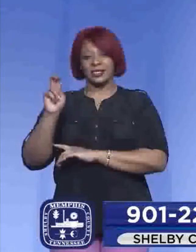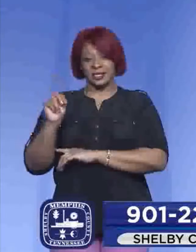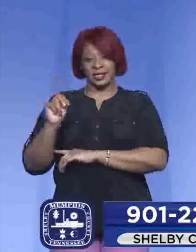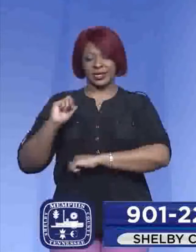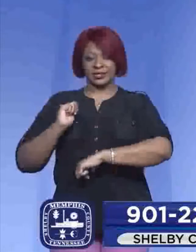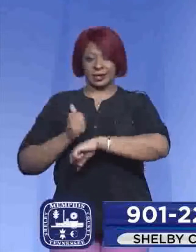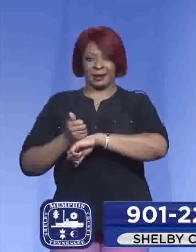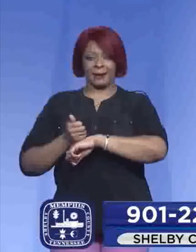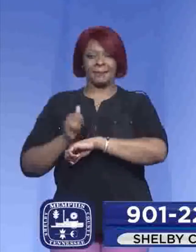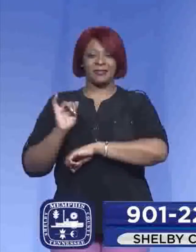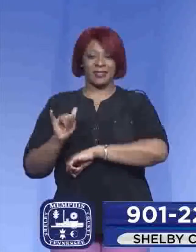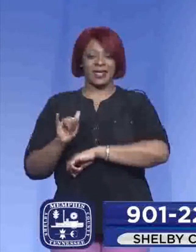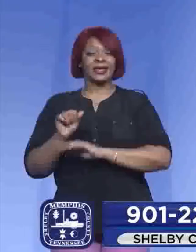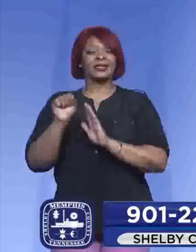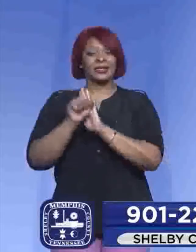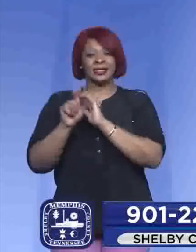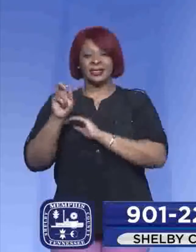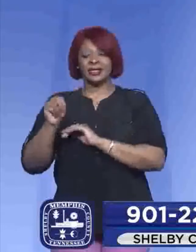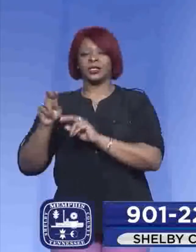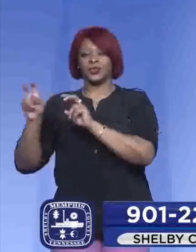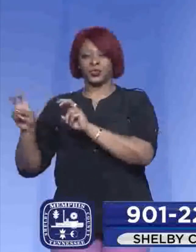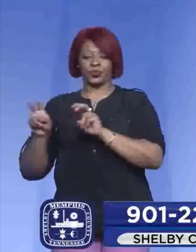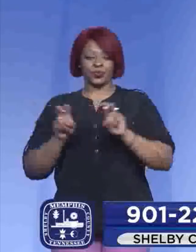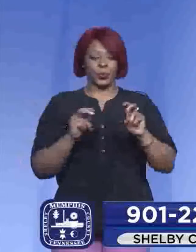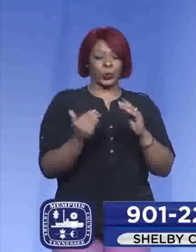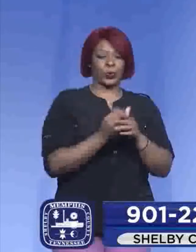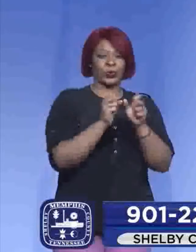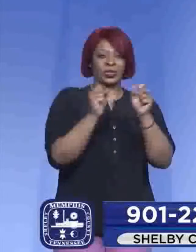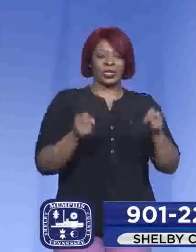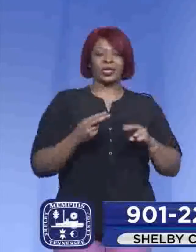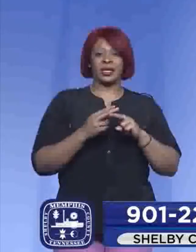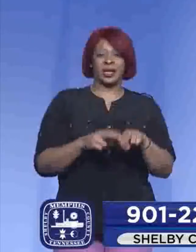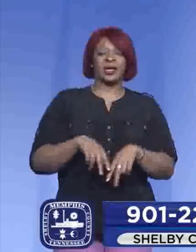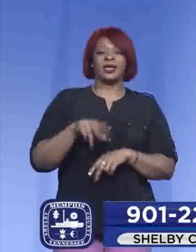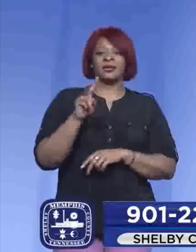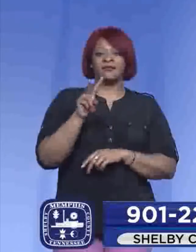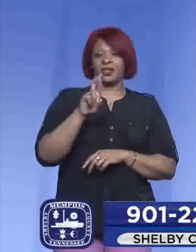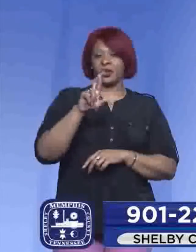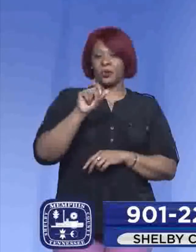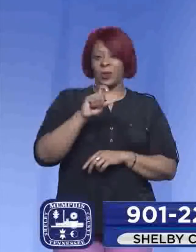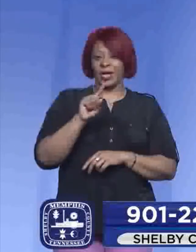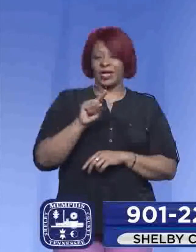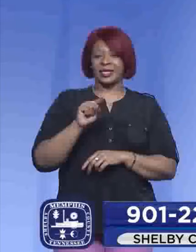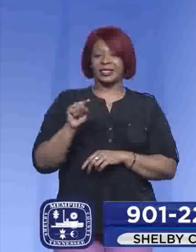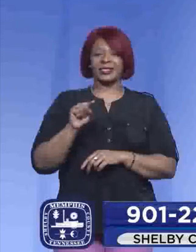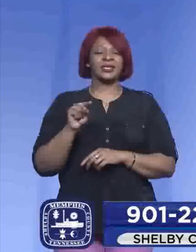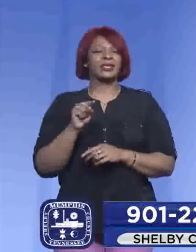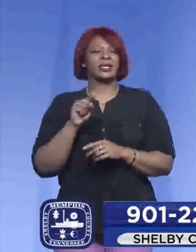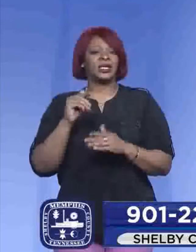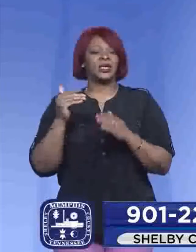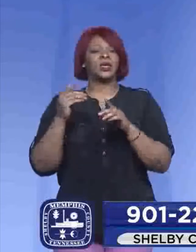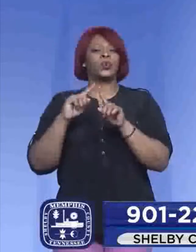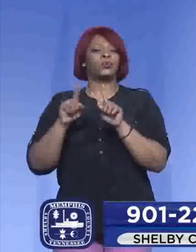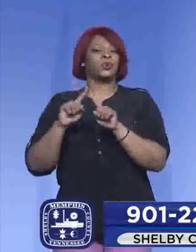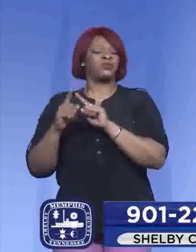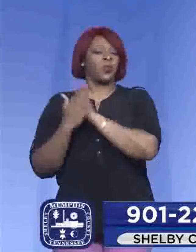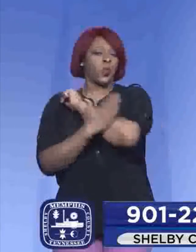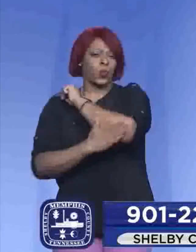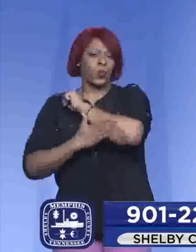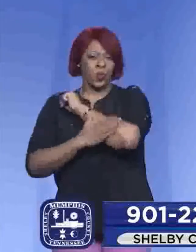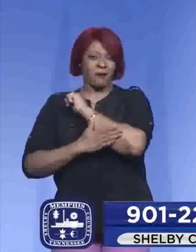Tennessee. The state of Tennessee is moving to a new system called VRAS. It is in place in some of the rural counties